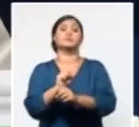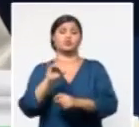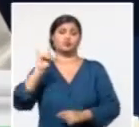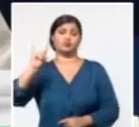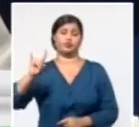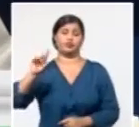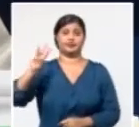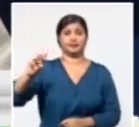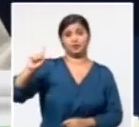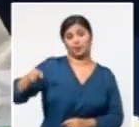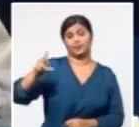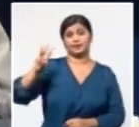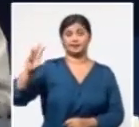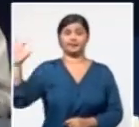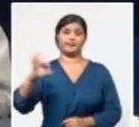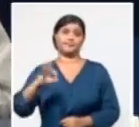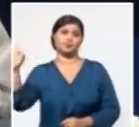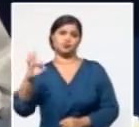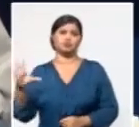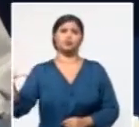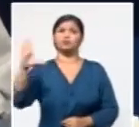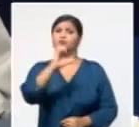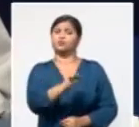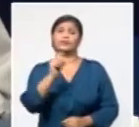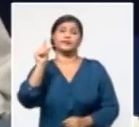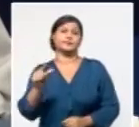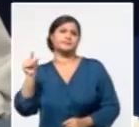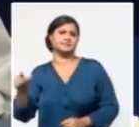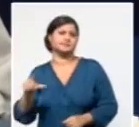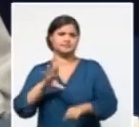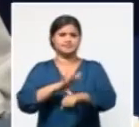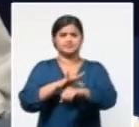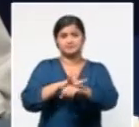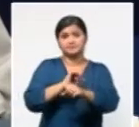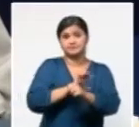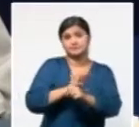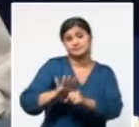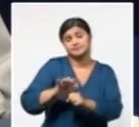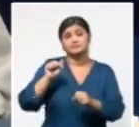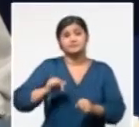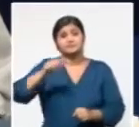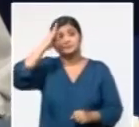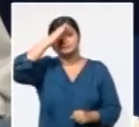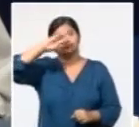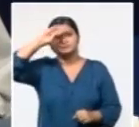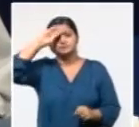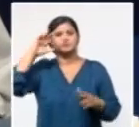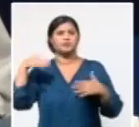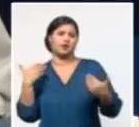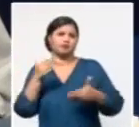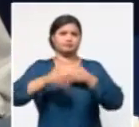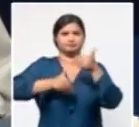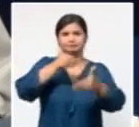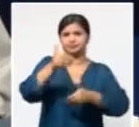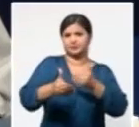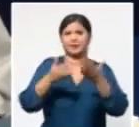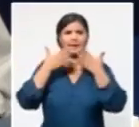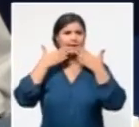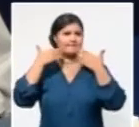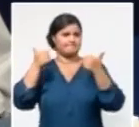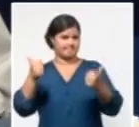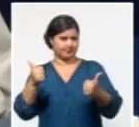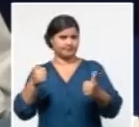93.3%, have recovered and have been clinically and epidemiologically discharged.